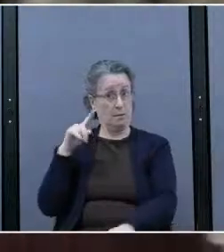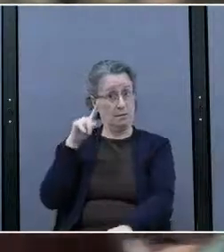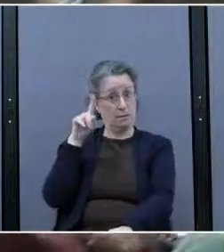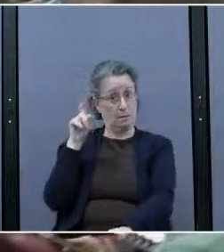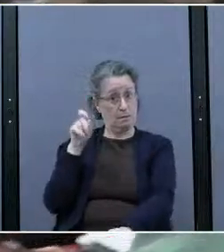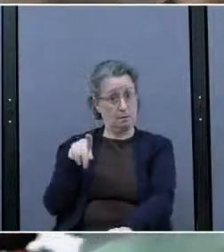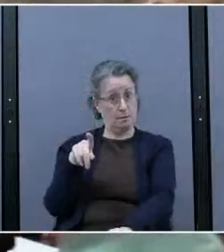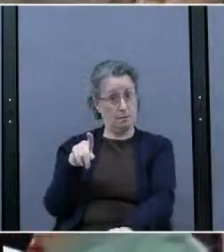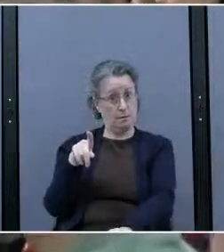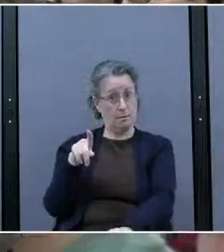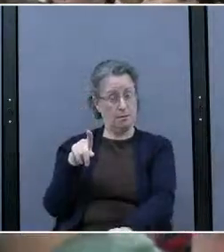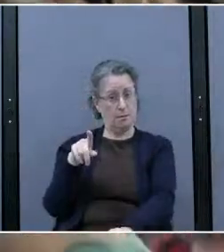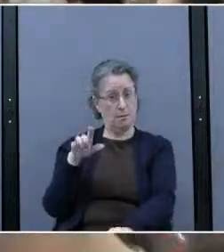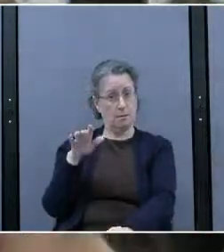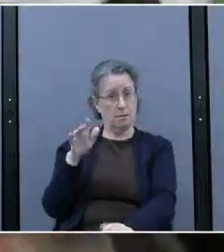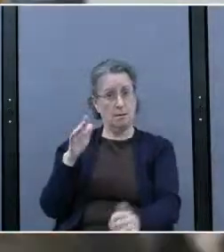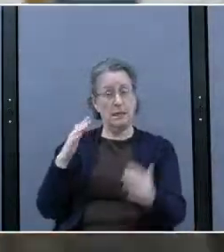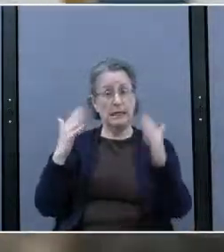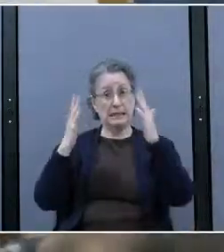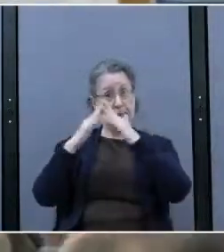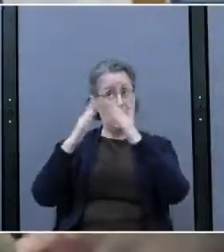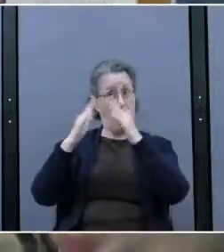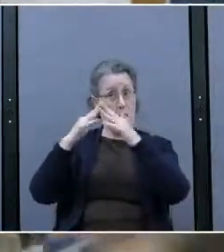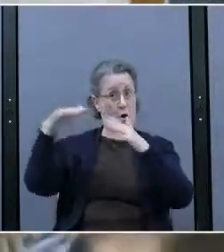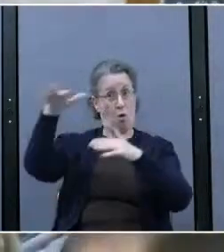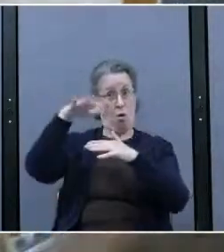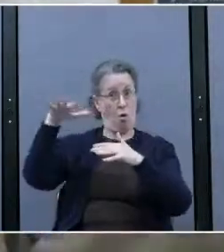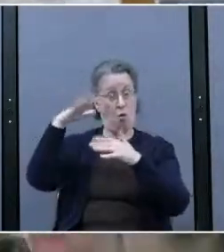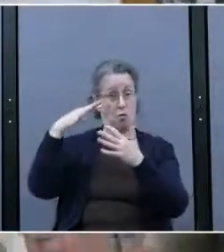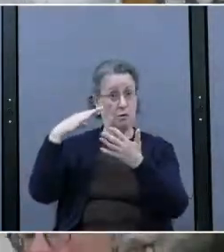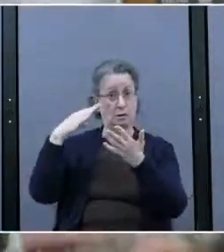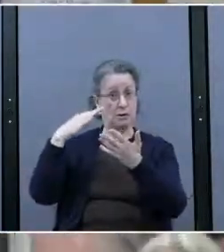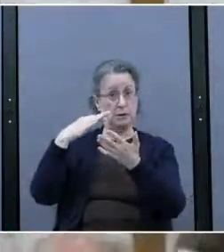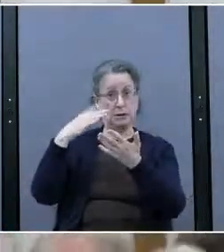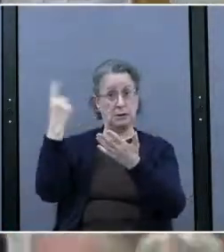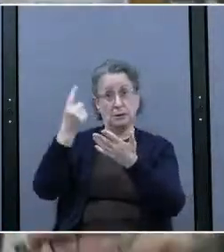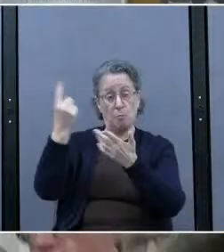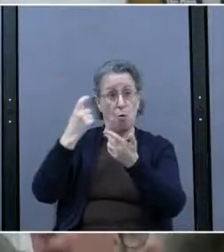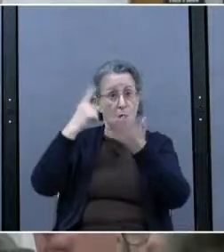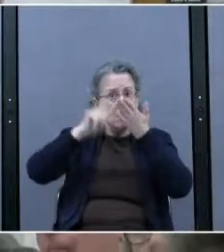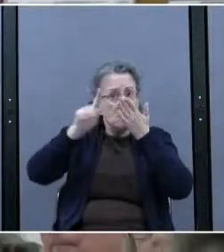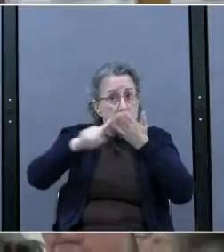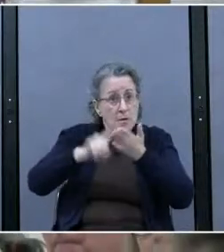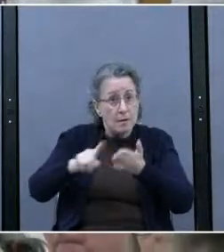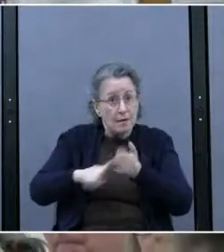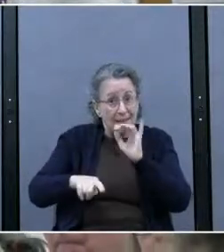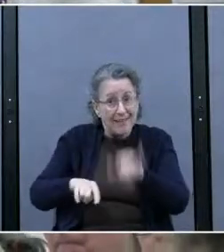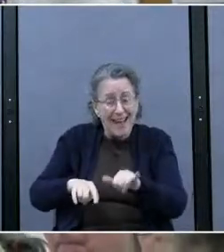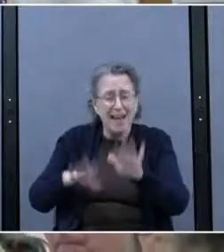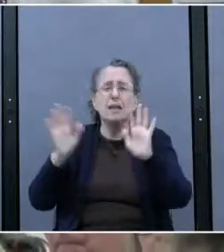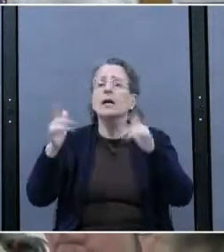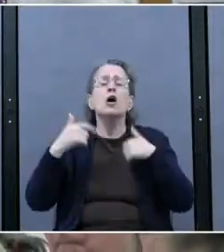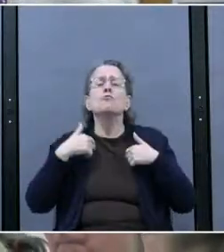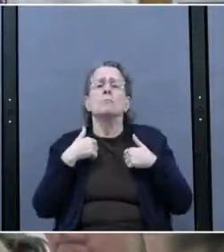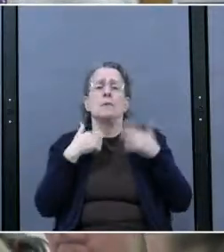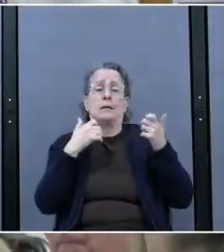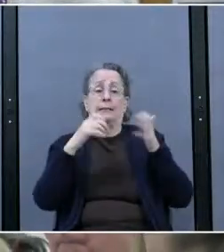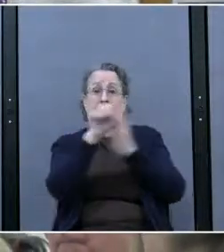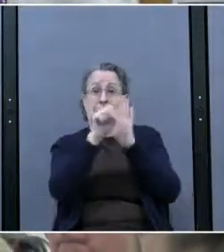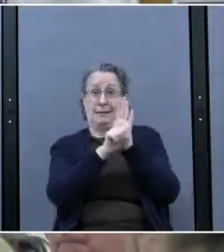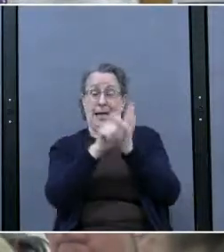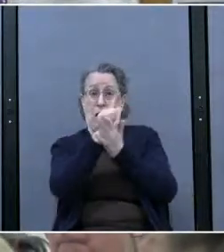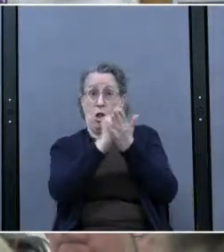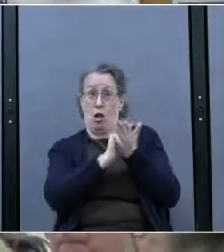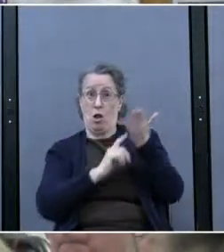there any investigating going on at the town level to keep, the reason I brought up the state law was that we were trying to make